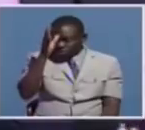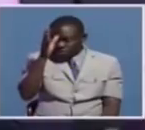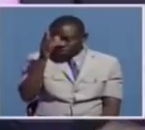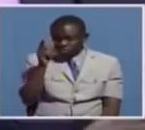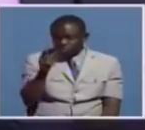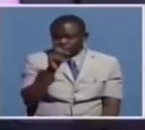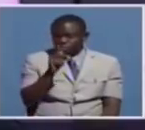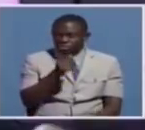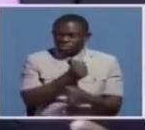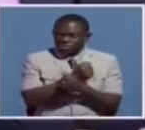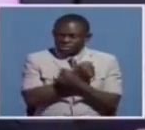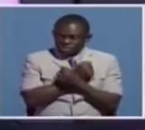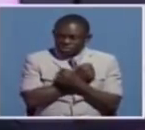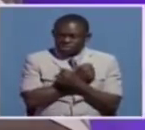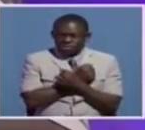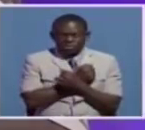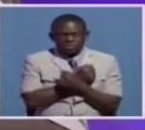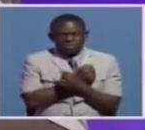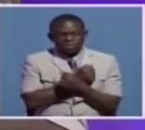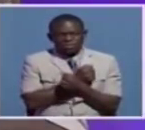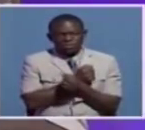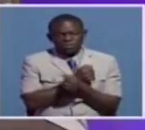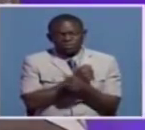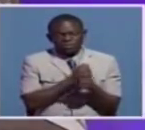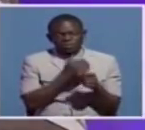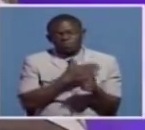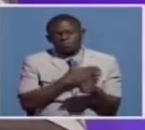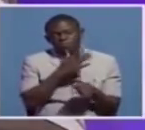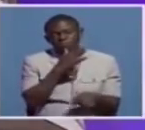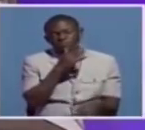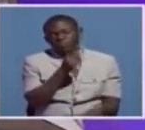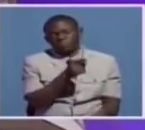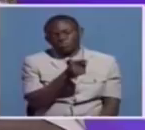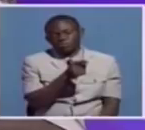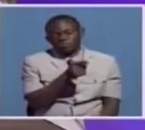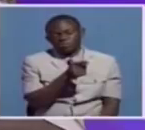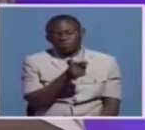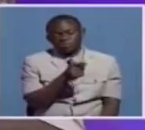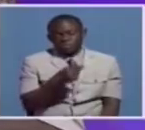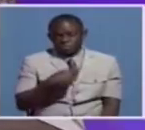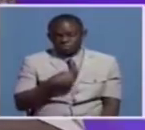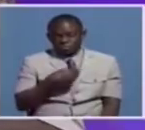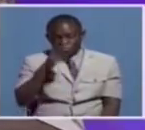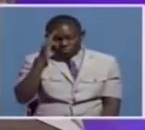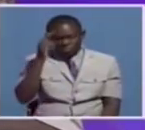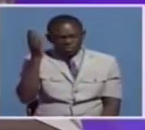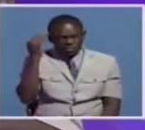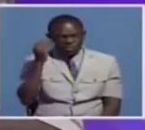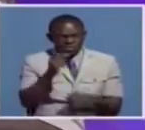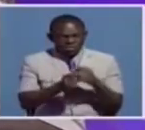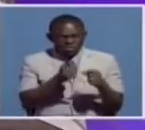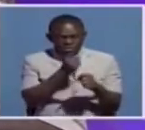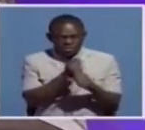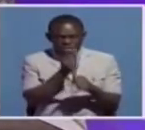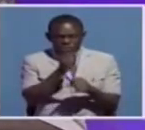throughout. I remember the 60th celebration. I think it was the 60th year. He sang for her the same that song, Under the